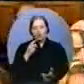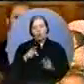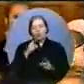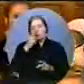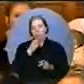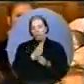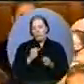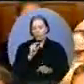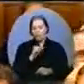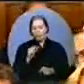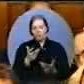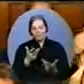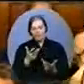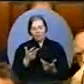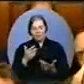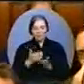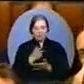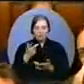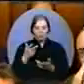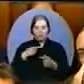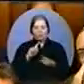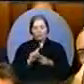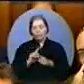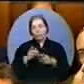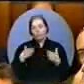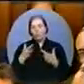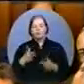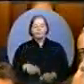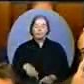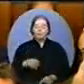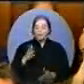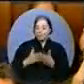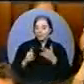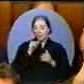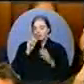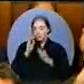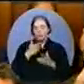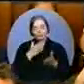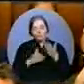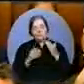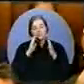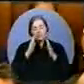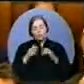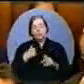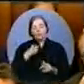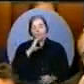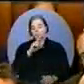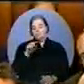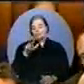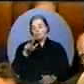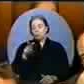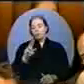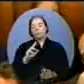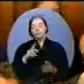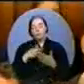answer the serious part of the question, which is we're very proud to announce that we've tabled Bill C-32, Canada's efforts to modernize Canada's country. Mr.